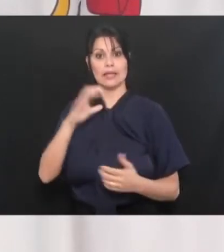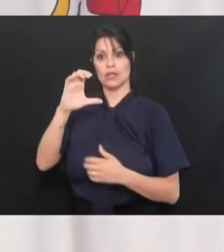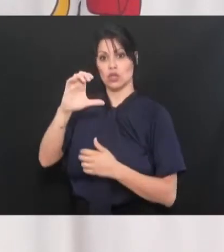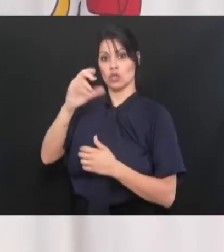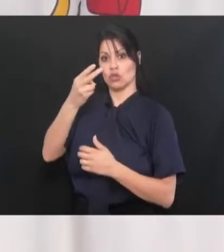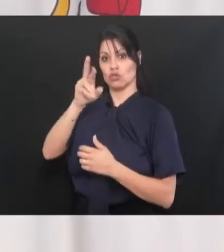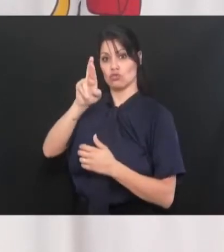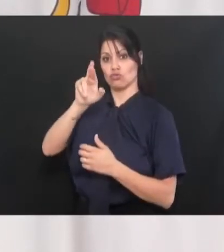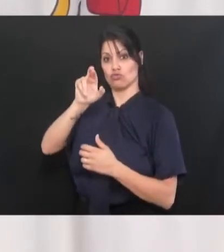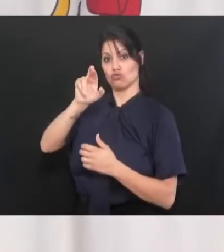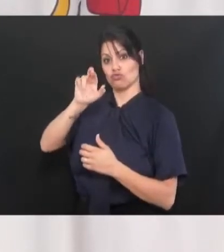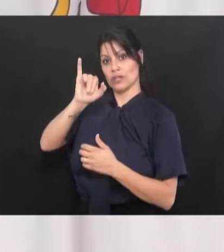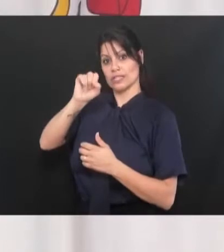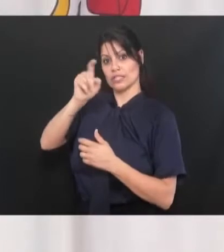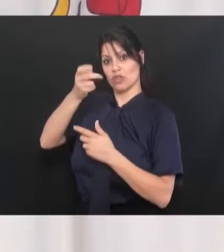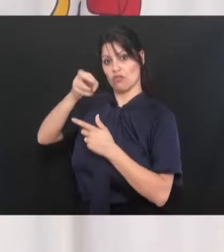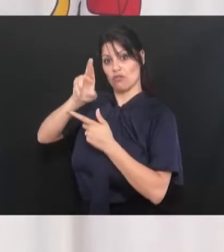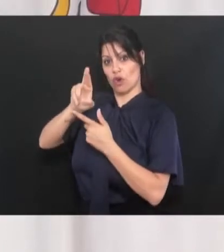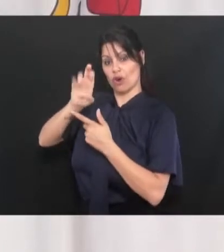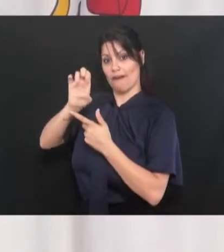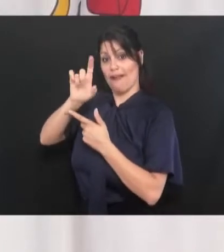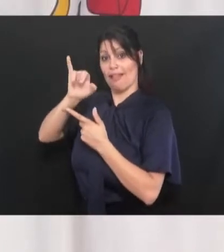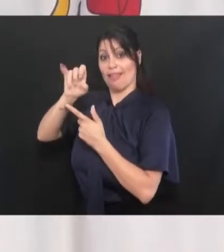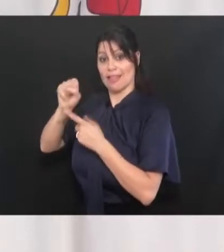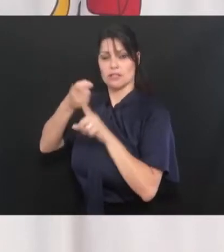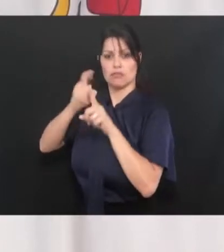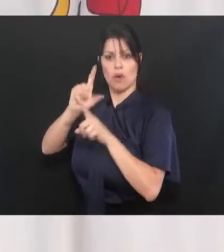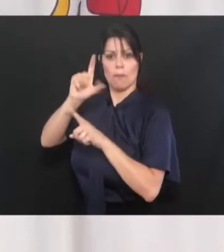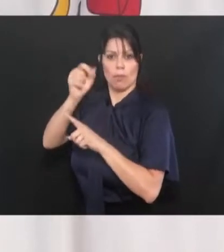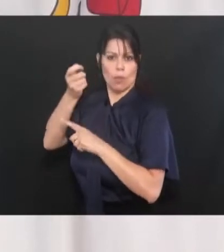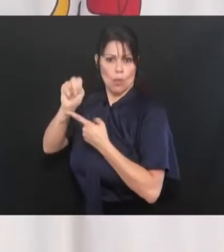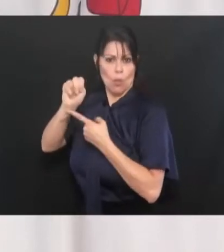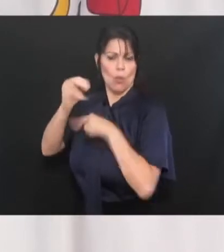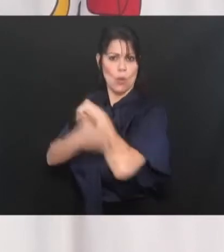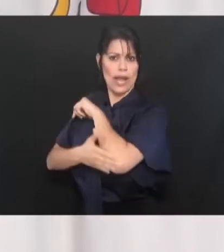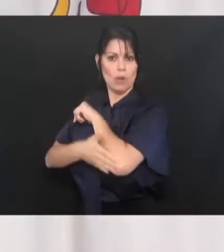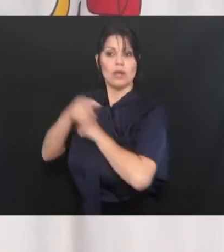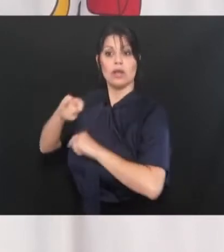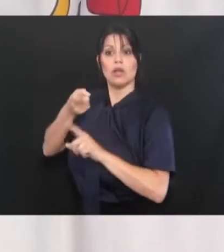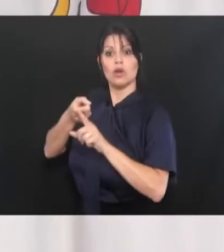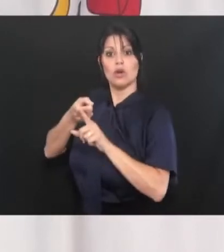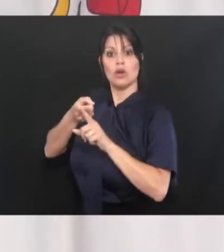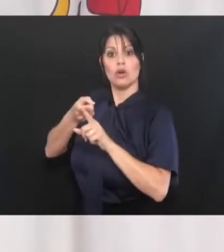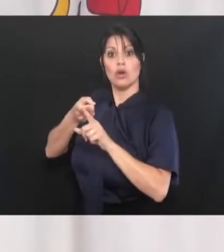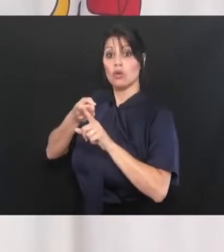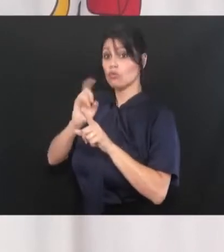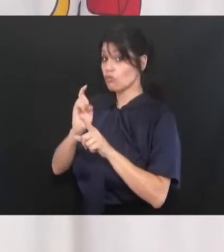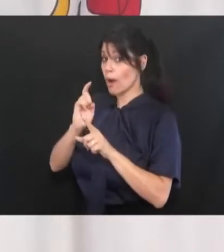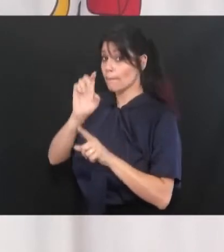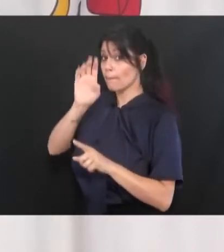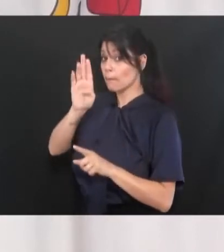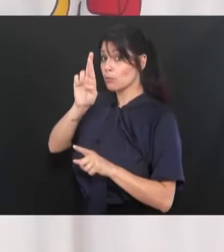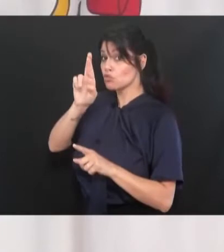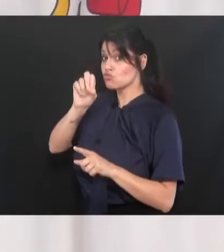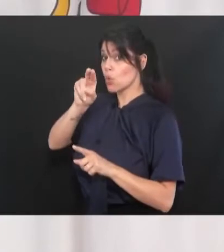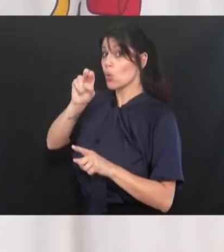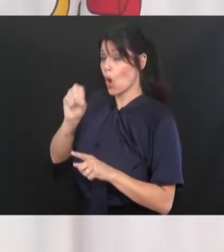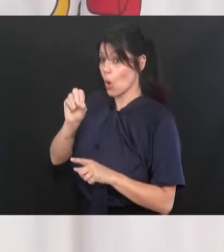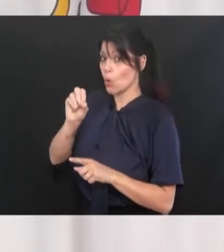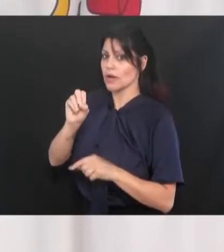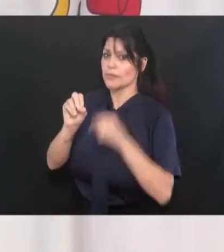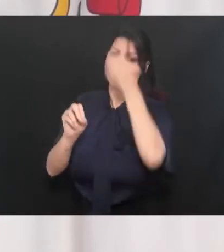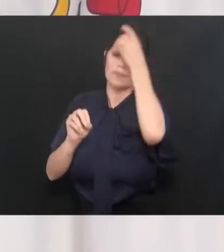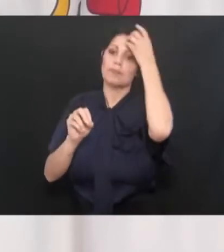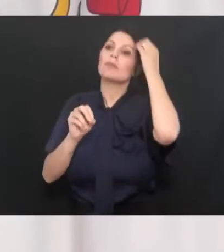Ellis, and Christopher is from Logan County in the town of Bruno. And Christopher is also